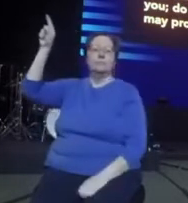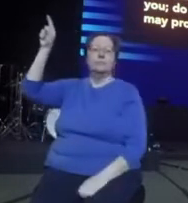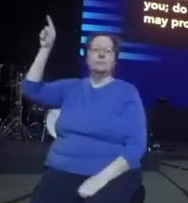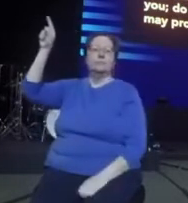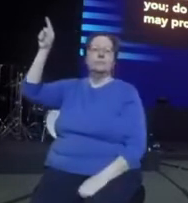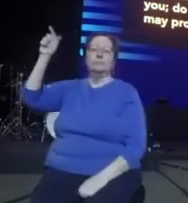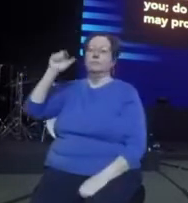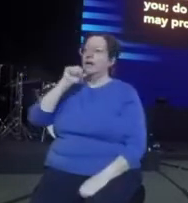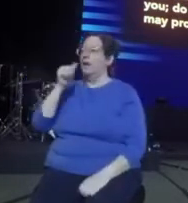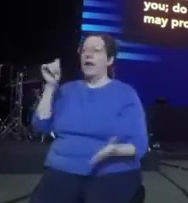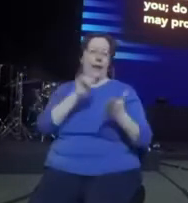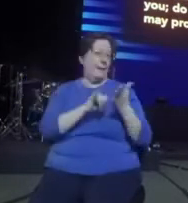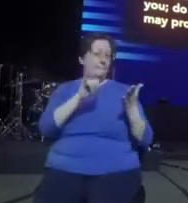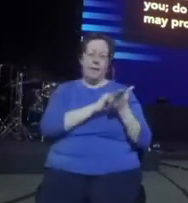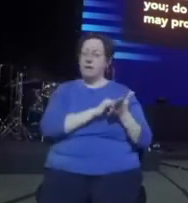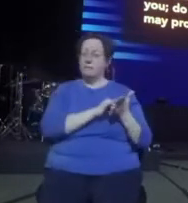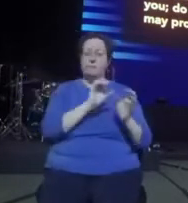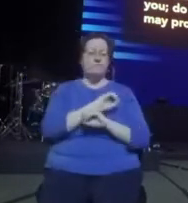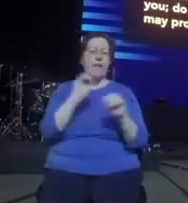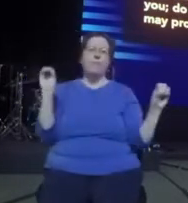Nothing's impossible to God.